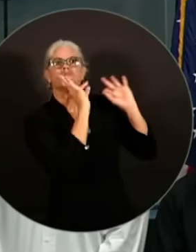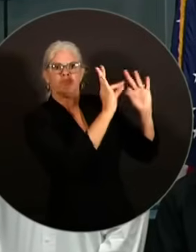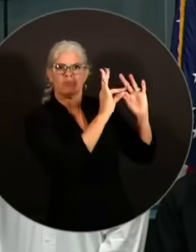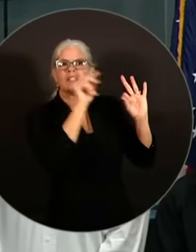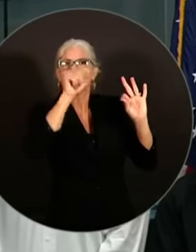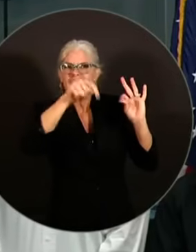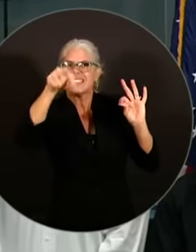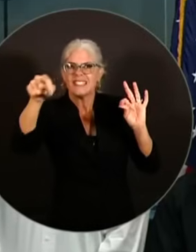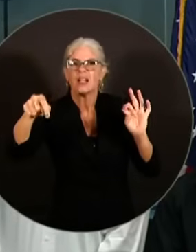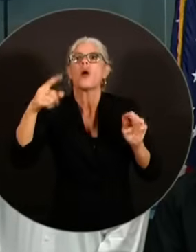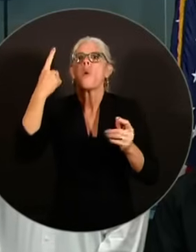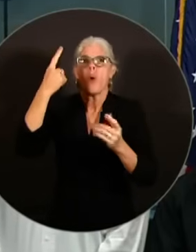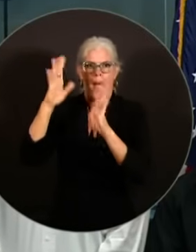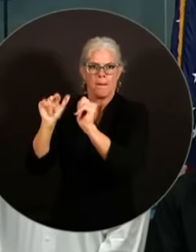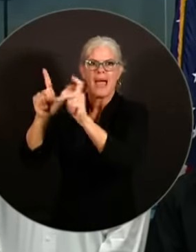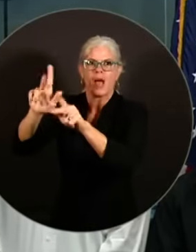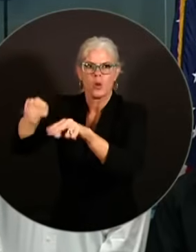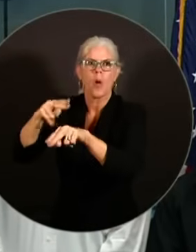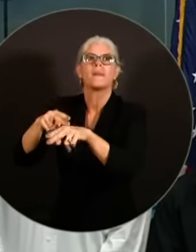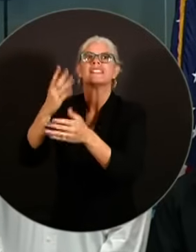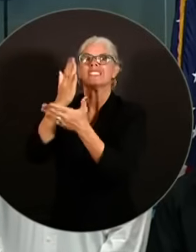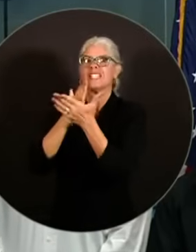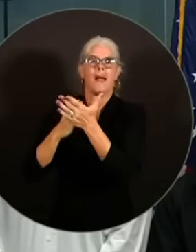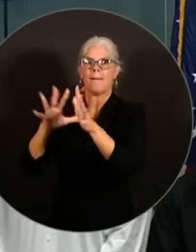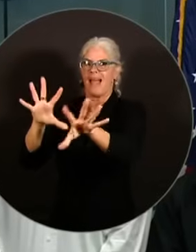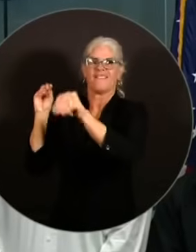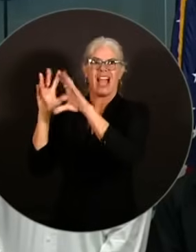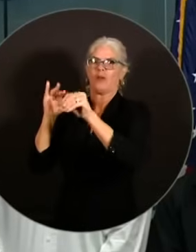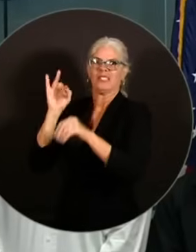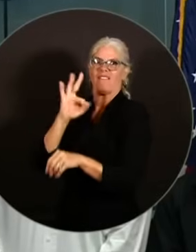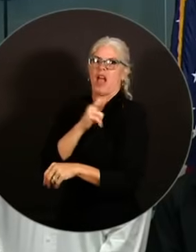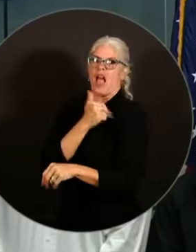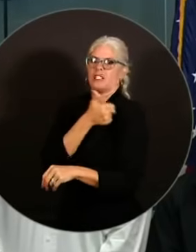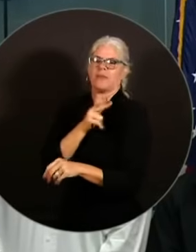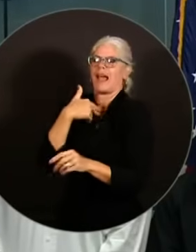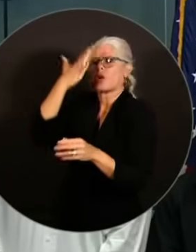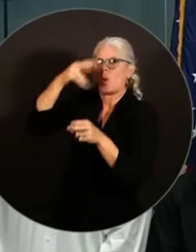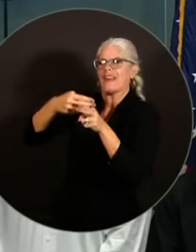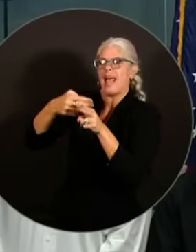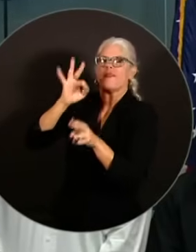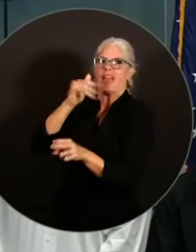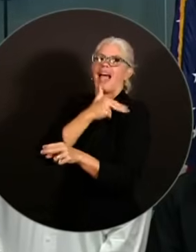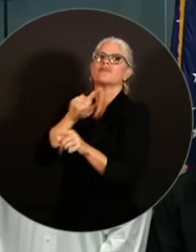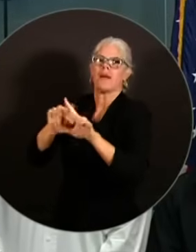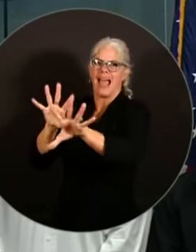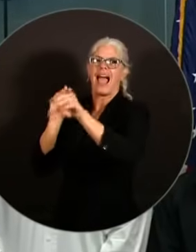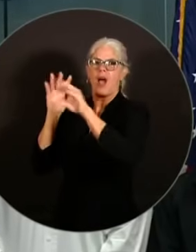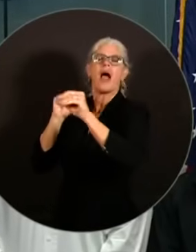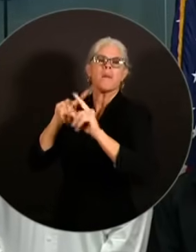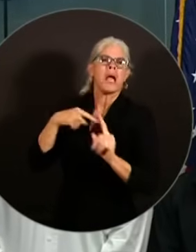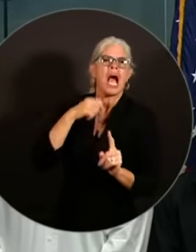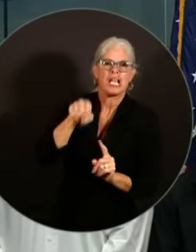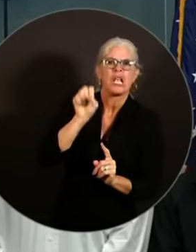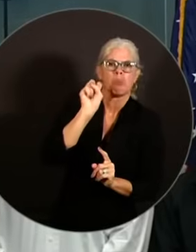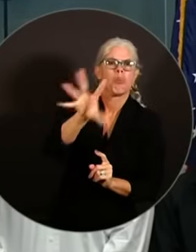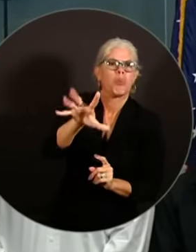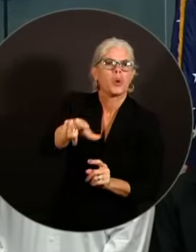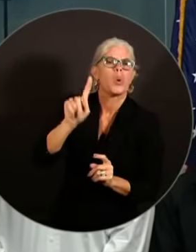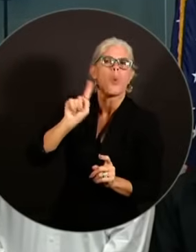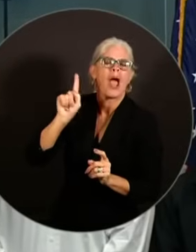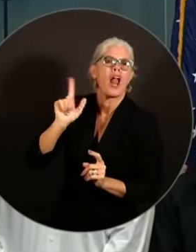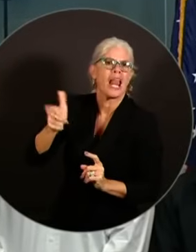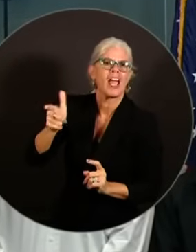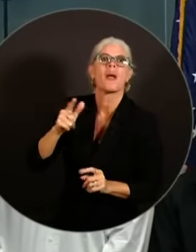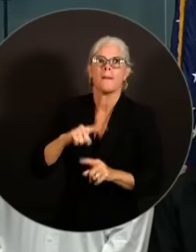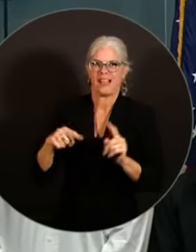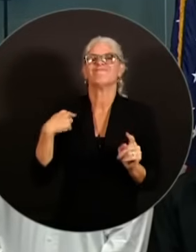active evacuation of a hospital right now. I do not have the name of that hospital. We can certainly get that back to you through our folks. But we